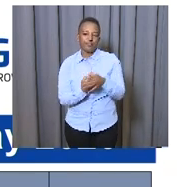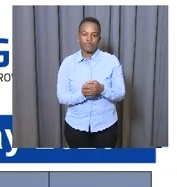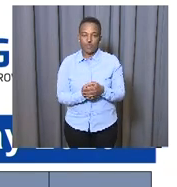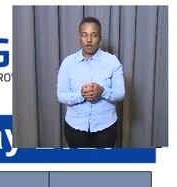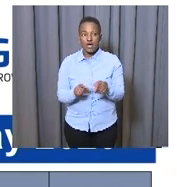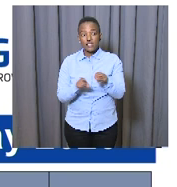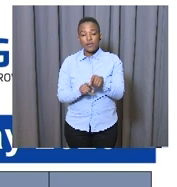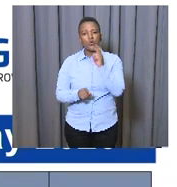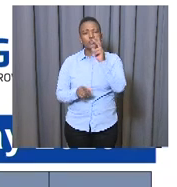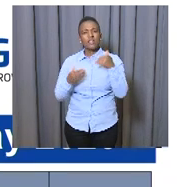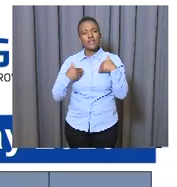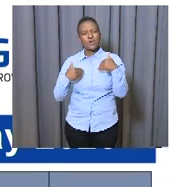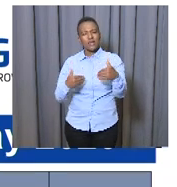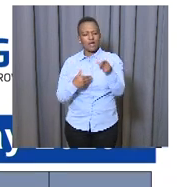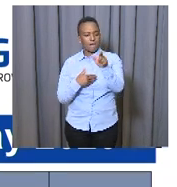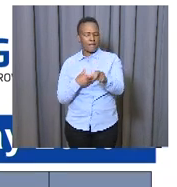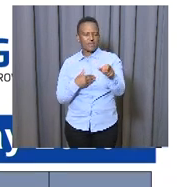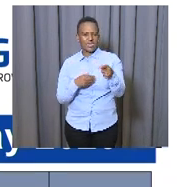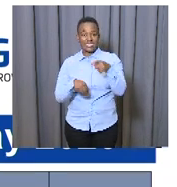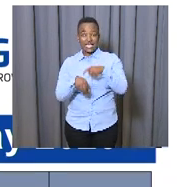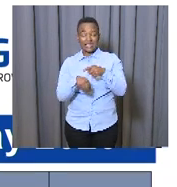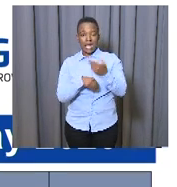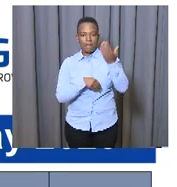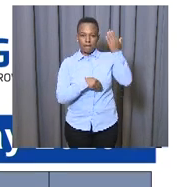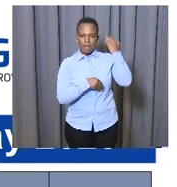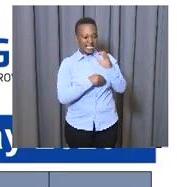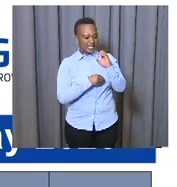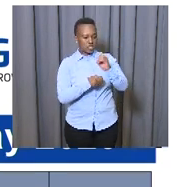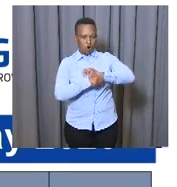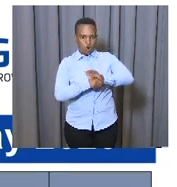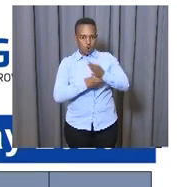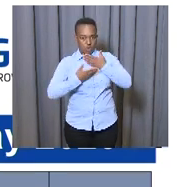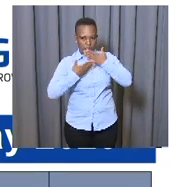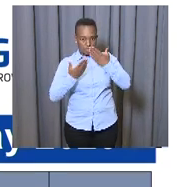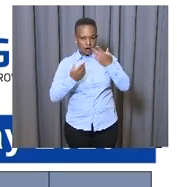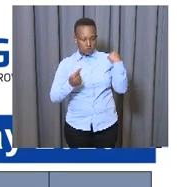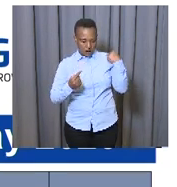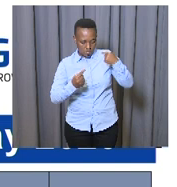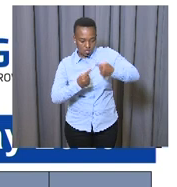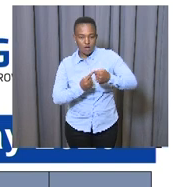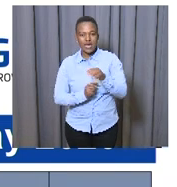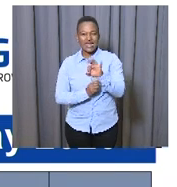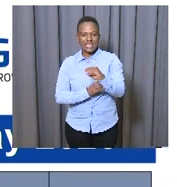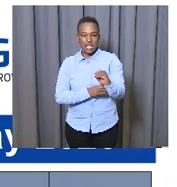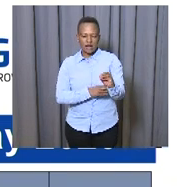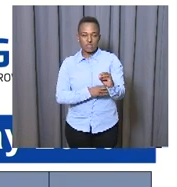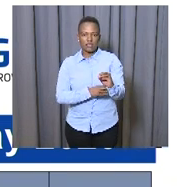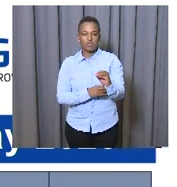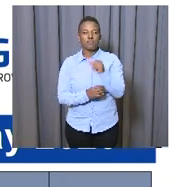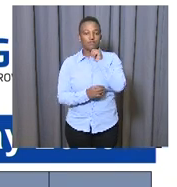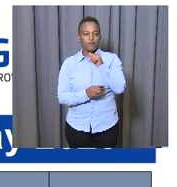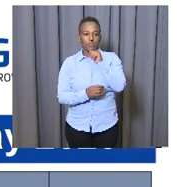beginning of patients zero, we have had 303 patients across the board in public